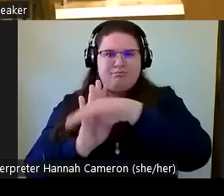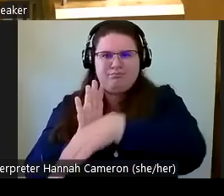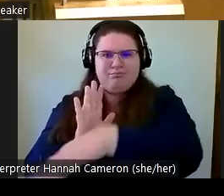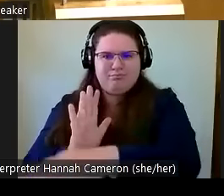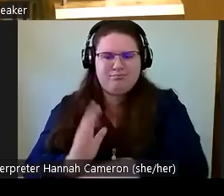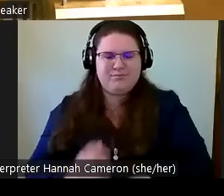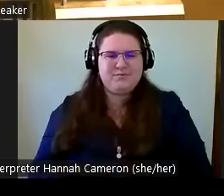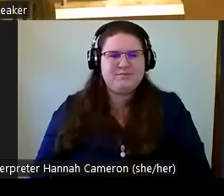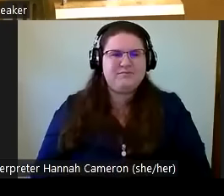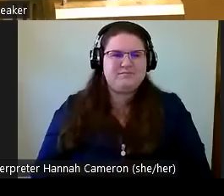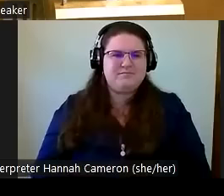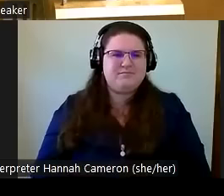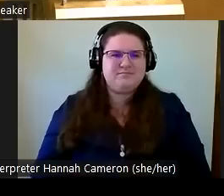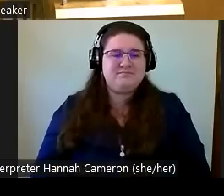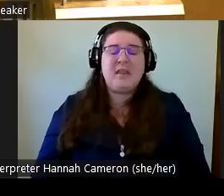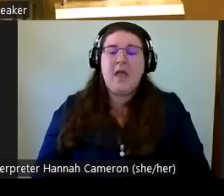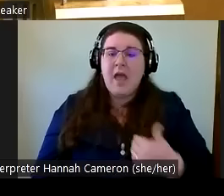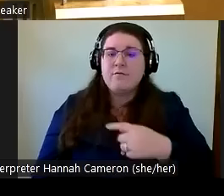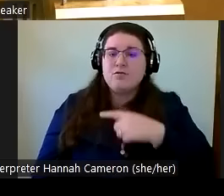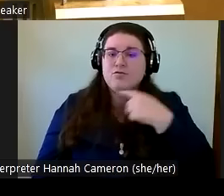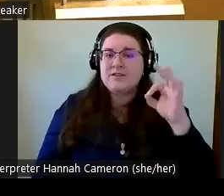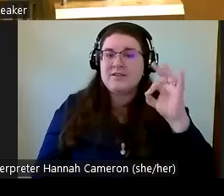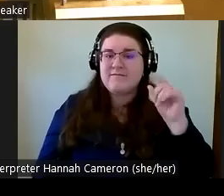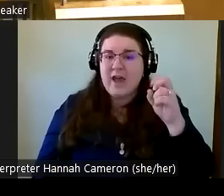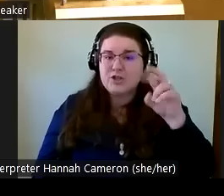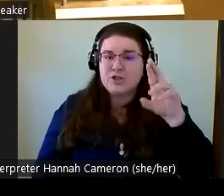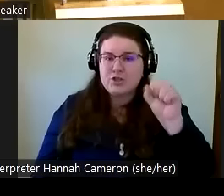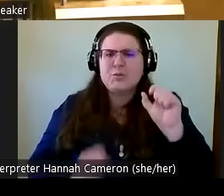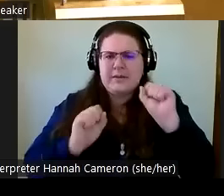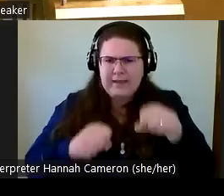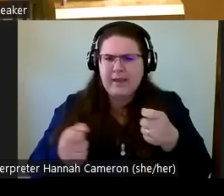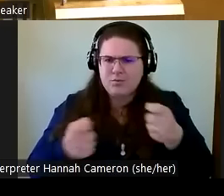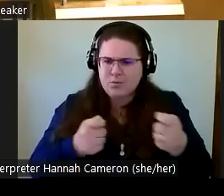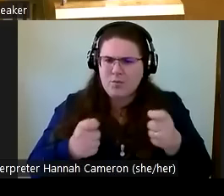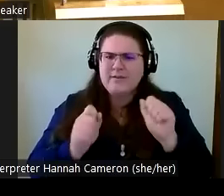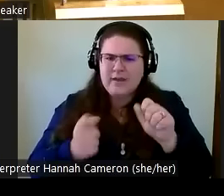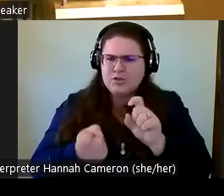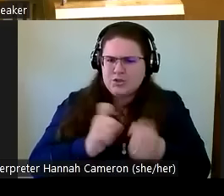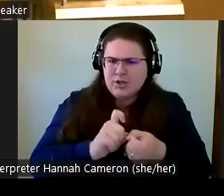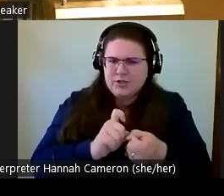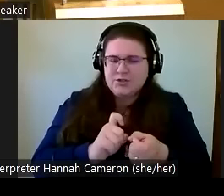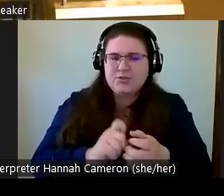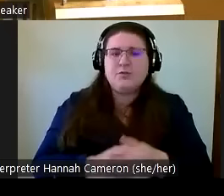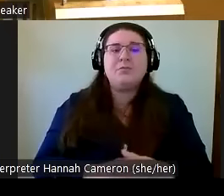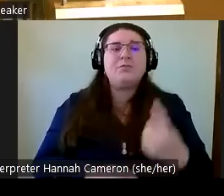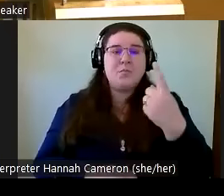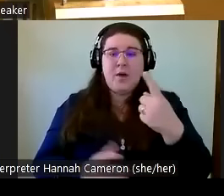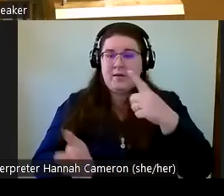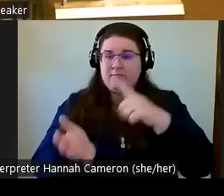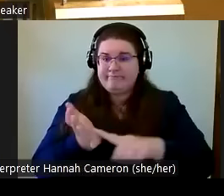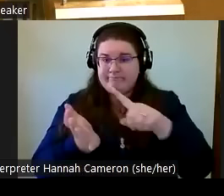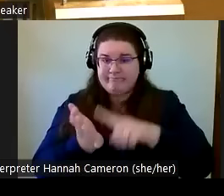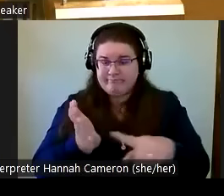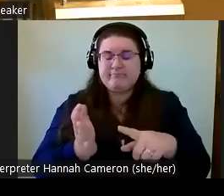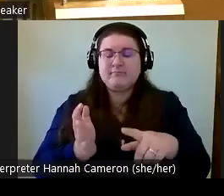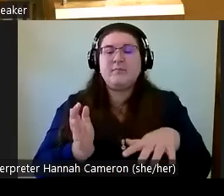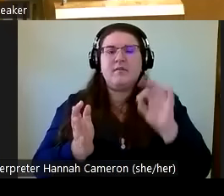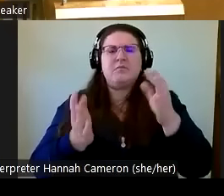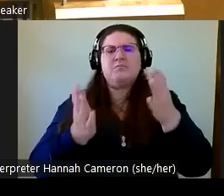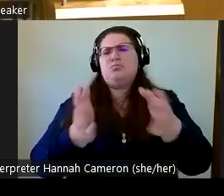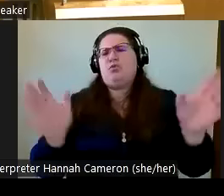are associated with dementia. And so this one study looked across broad populations. So some of science